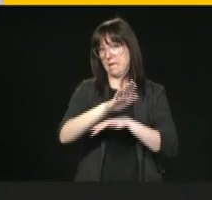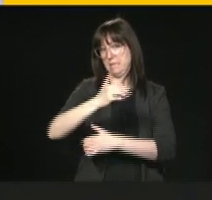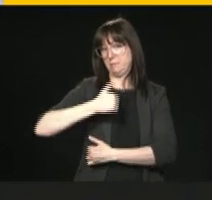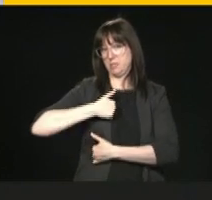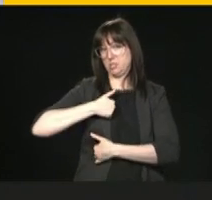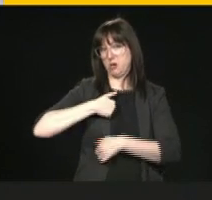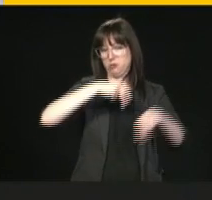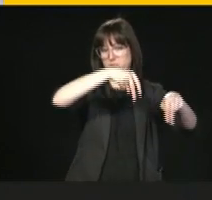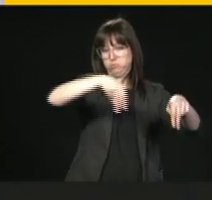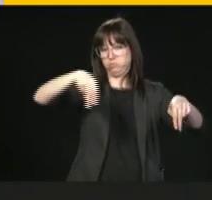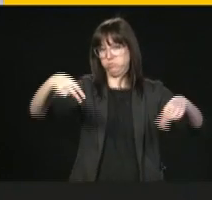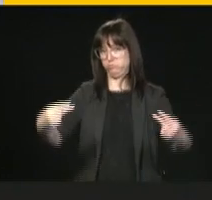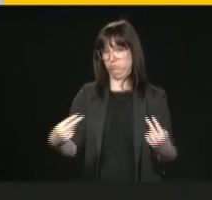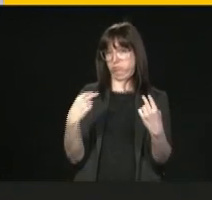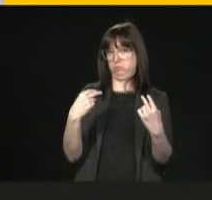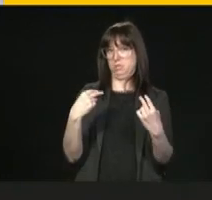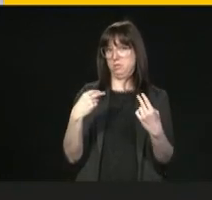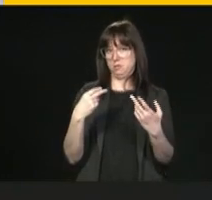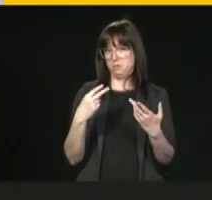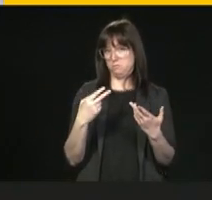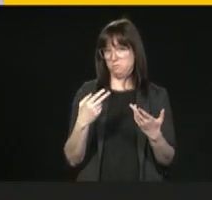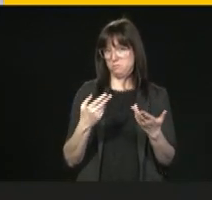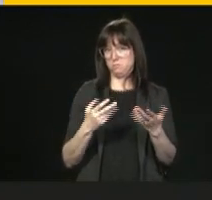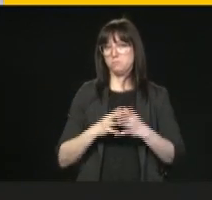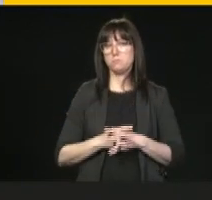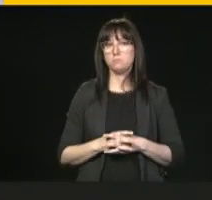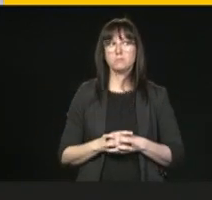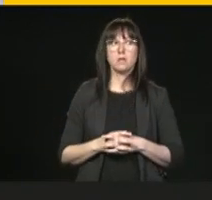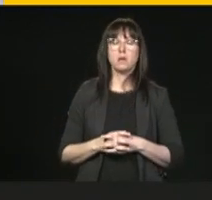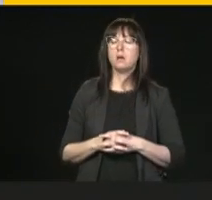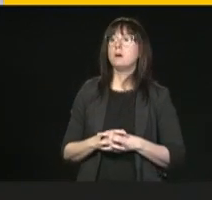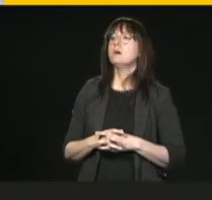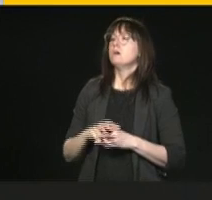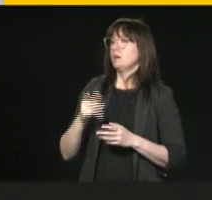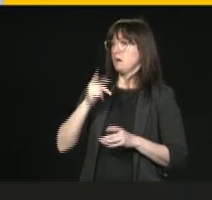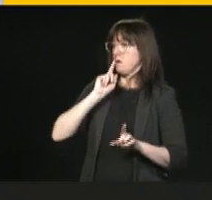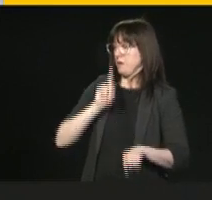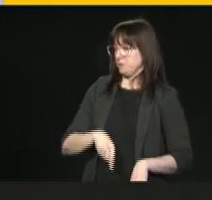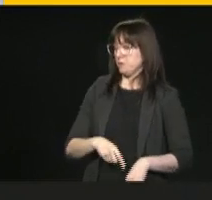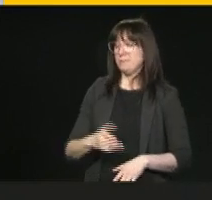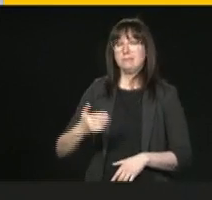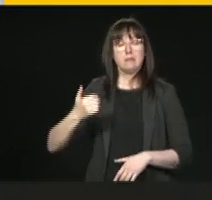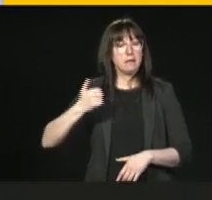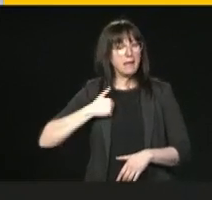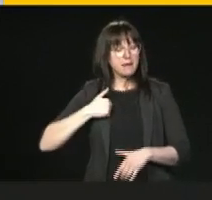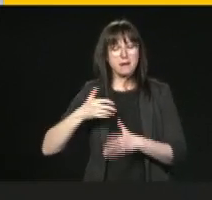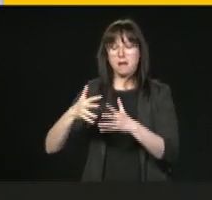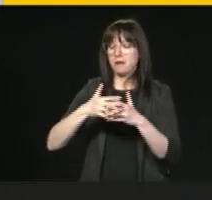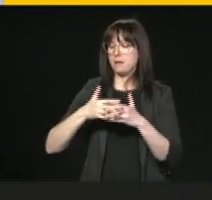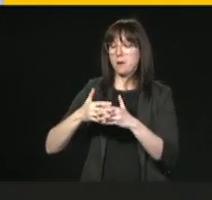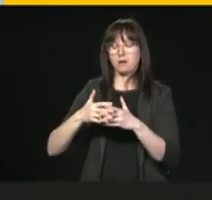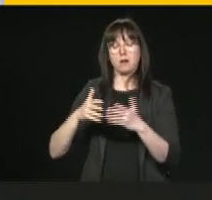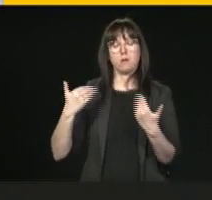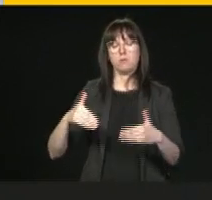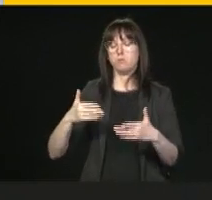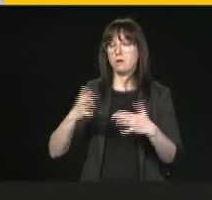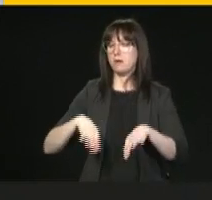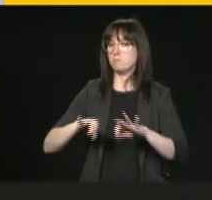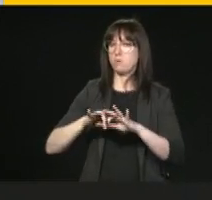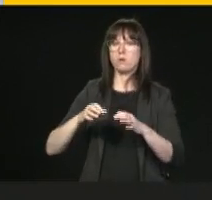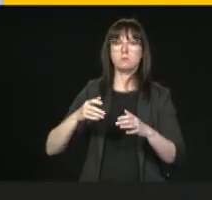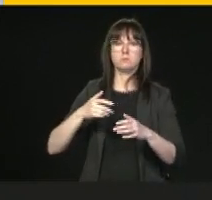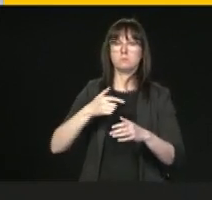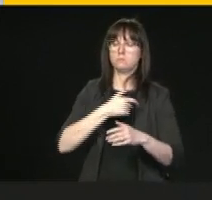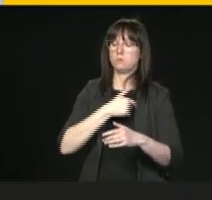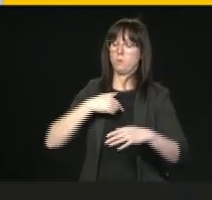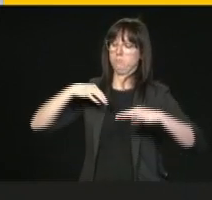military in order to assist their border patrol? As I've said, Canada and the United States benefit immensely from the fact